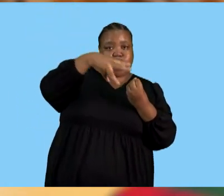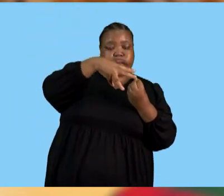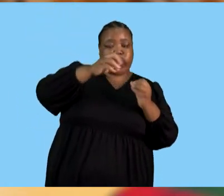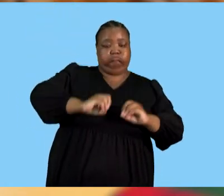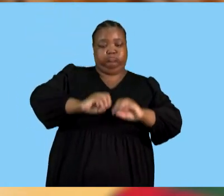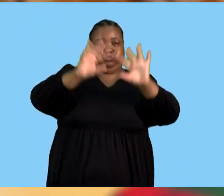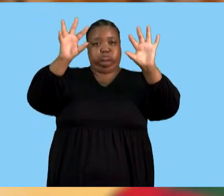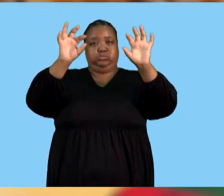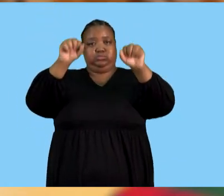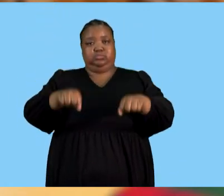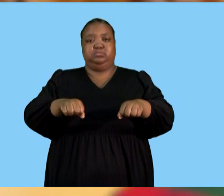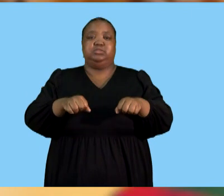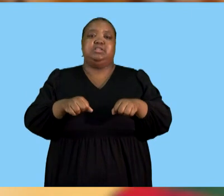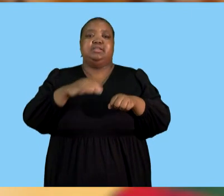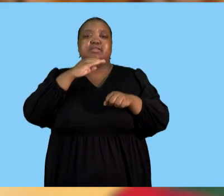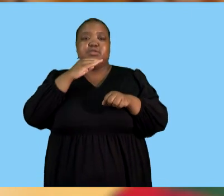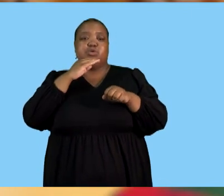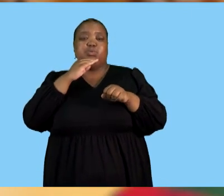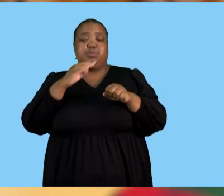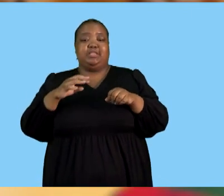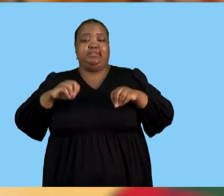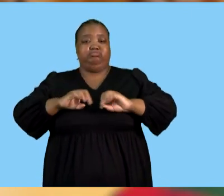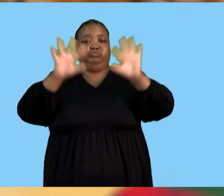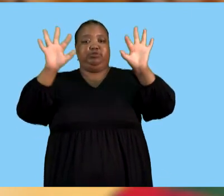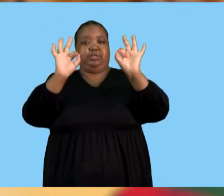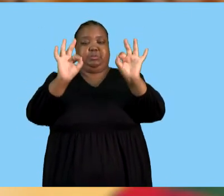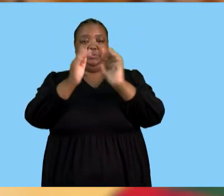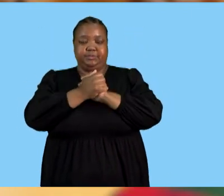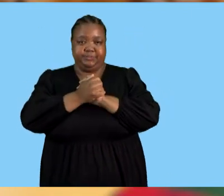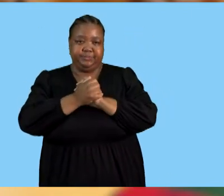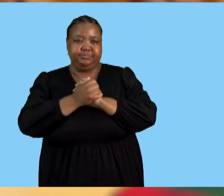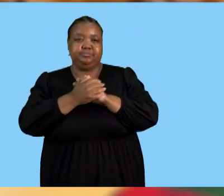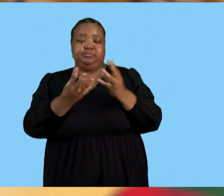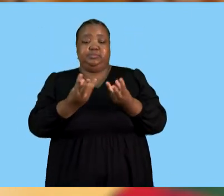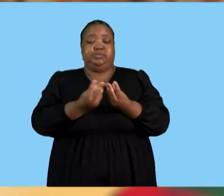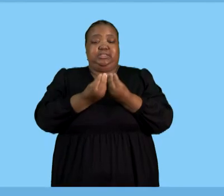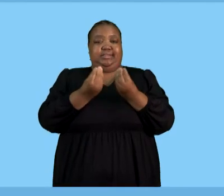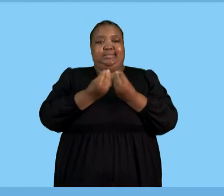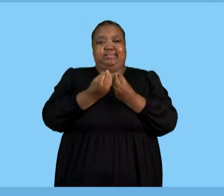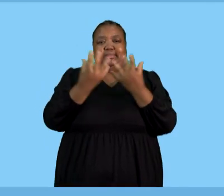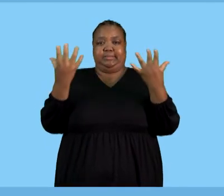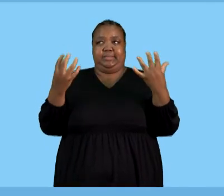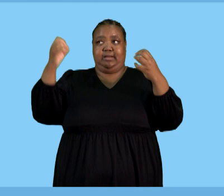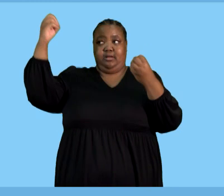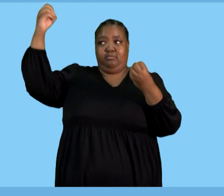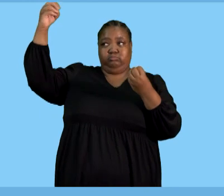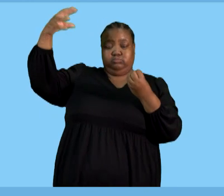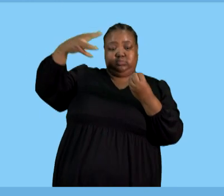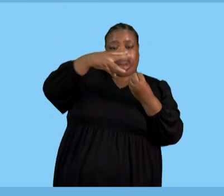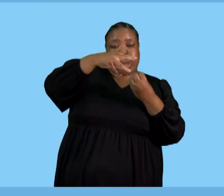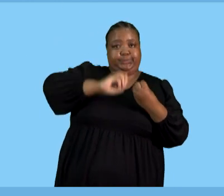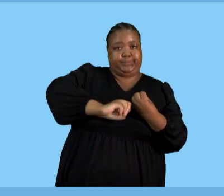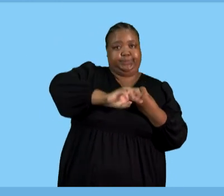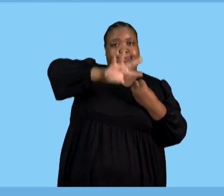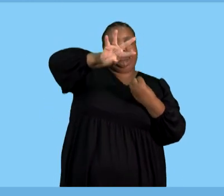onto the surface, and if it bounces off that surface, it is said to be reflected. So most surfaces reflect light,